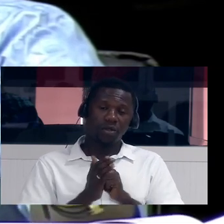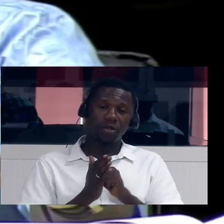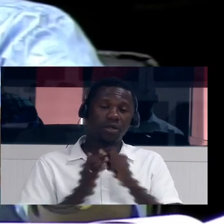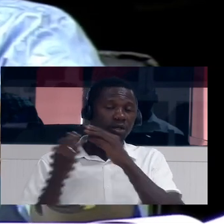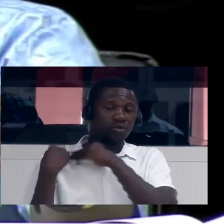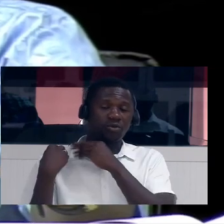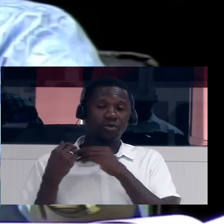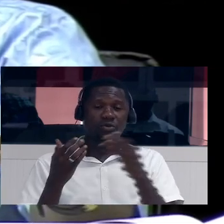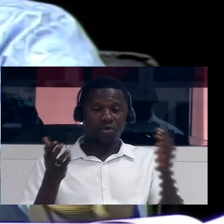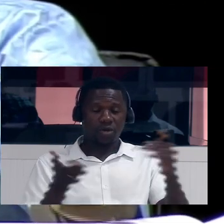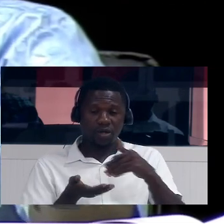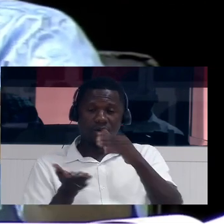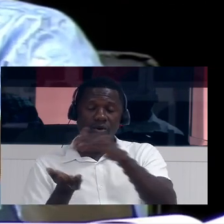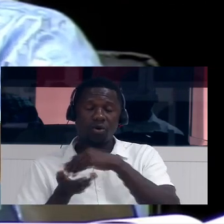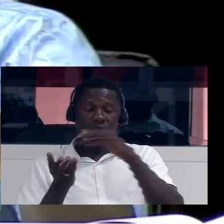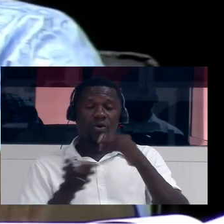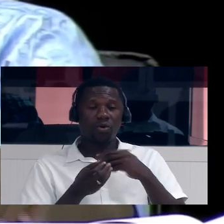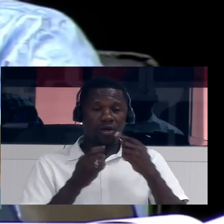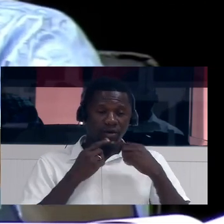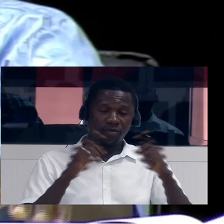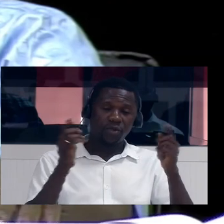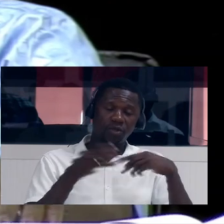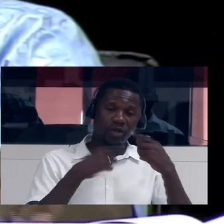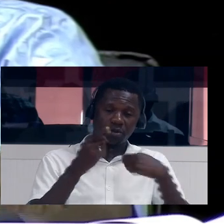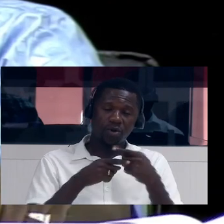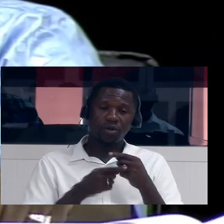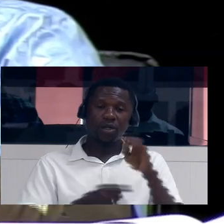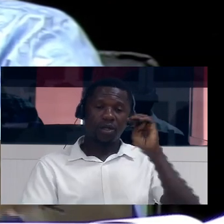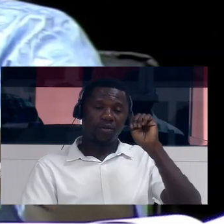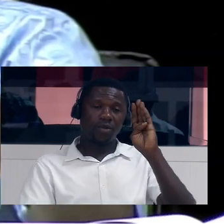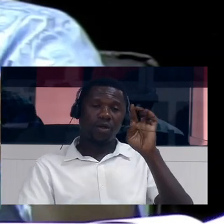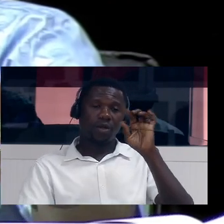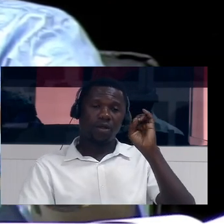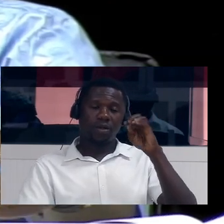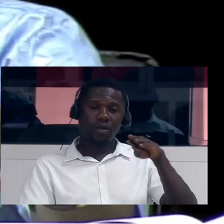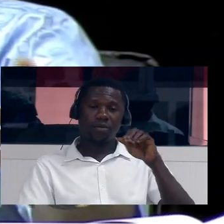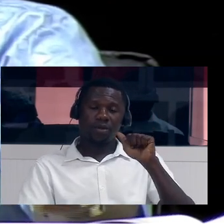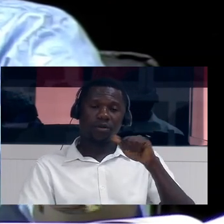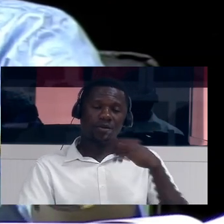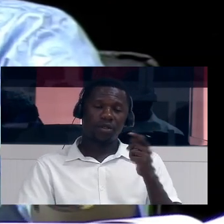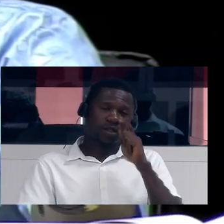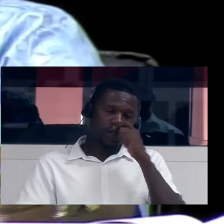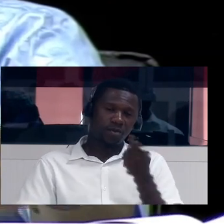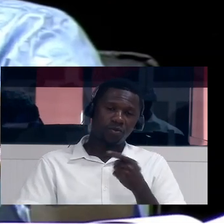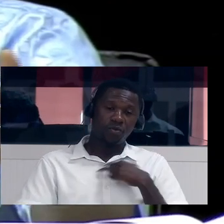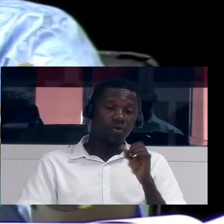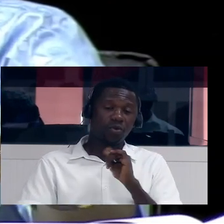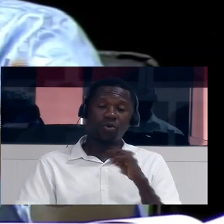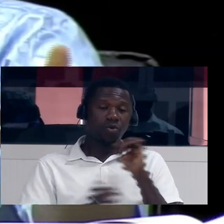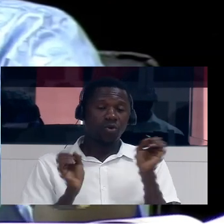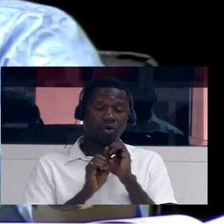responsibly to gather all necessary information regarding Ibrahima's death, which was no longer rumor,